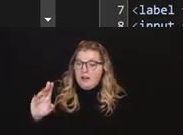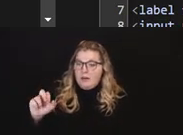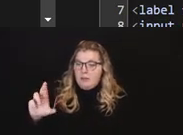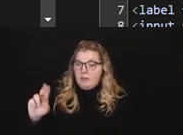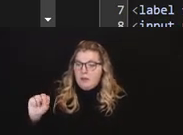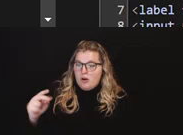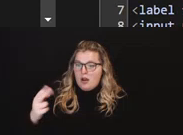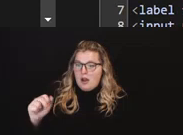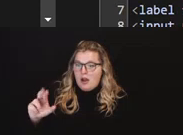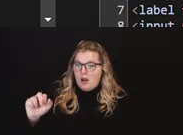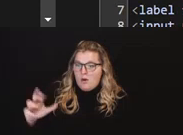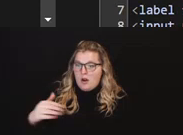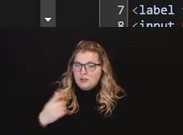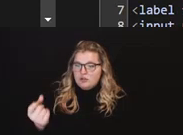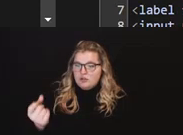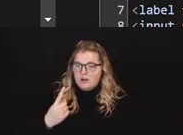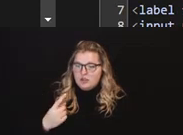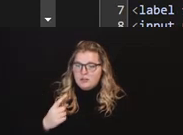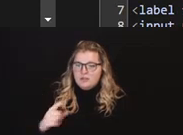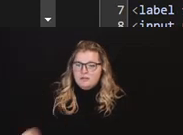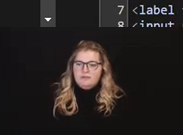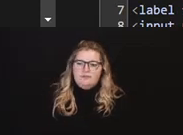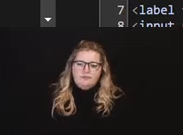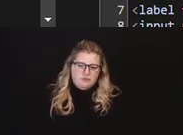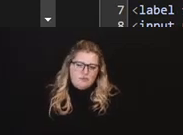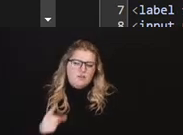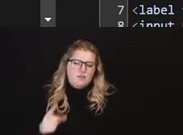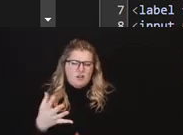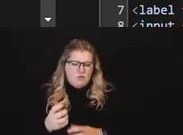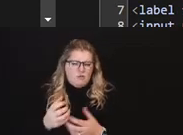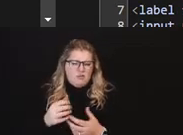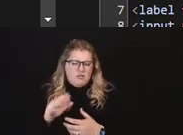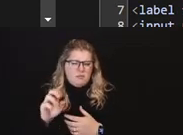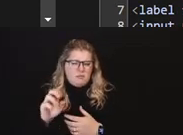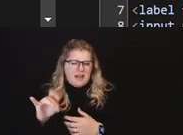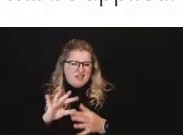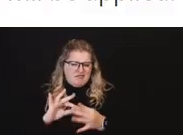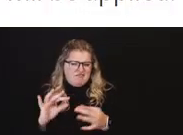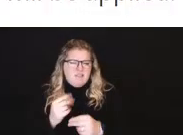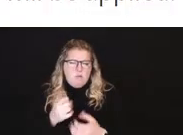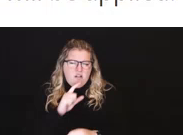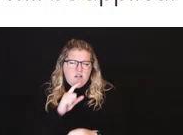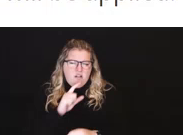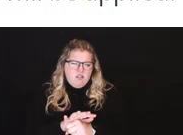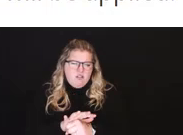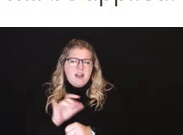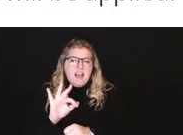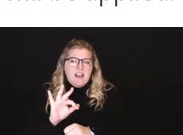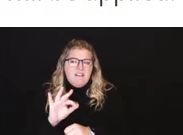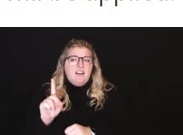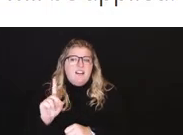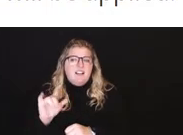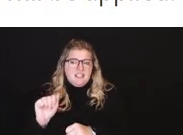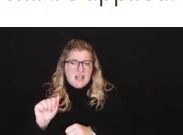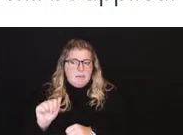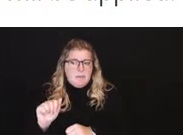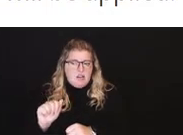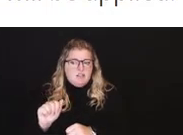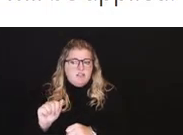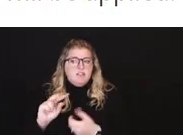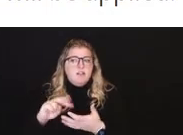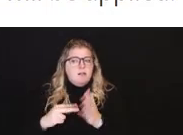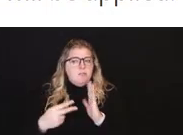says, she just wanted to confirm that if something is in a disabled state, it does not need to meet any color